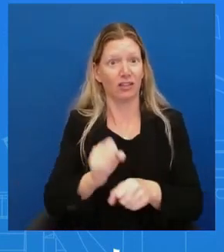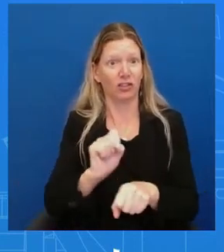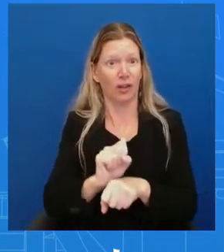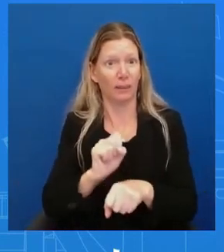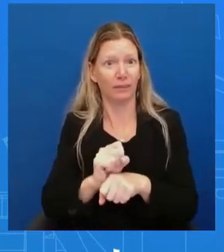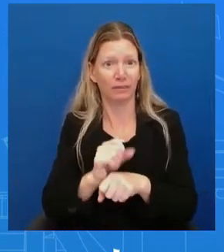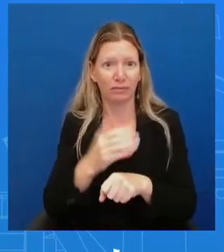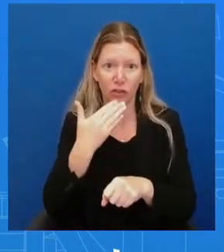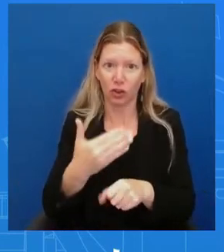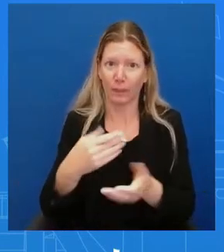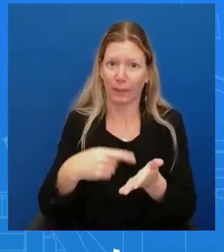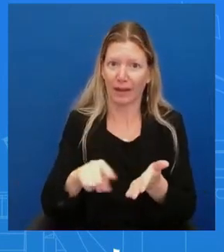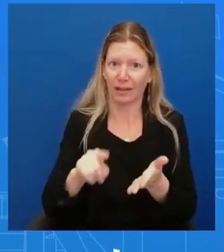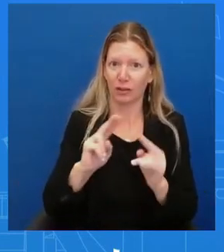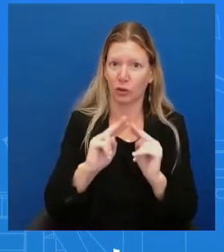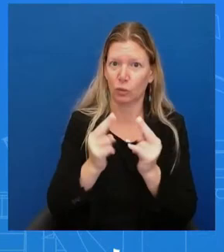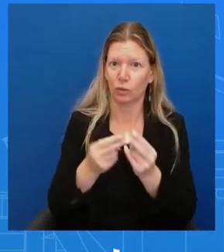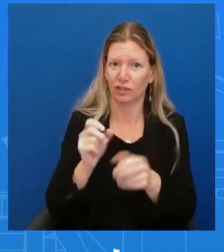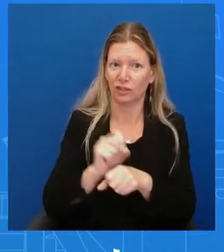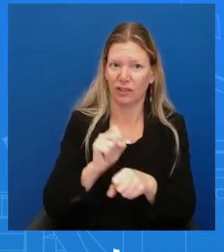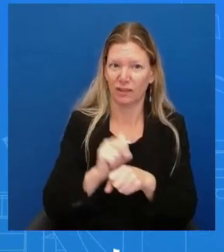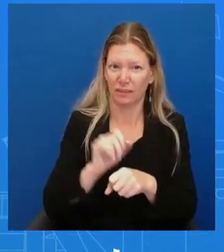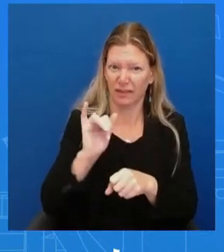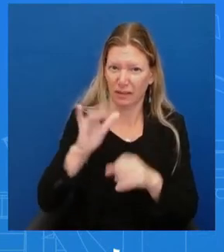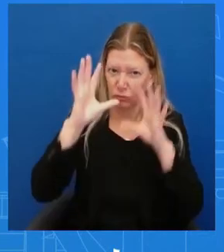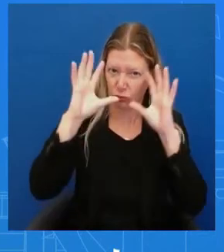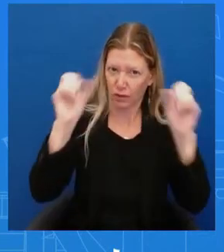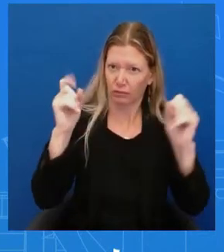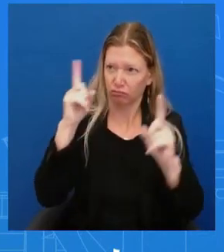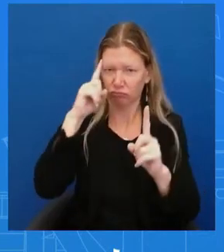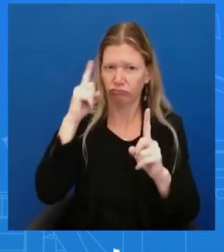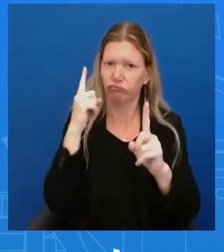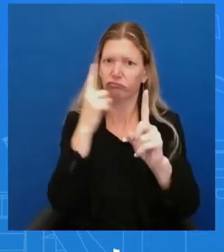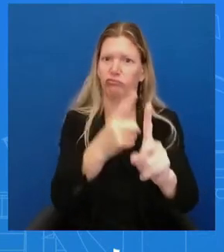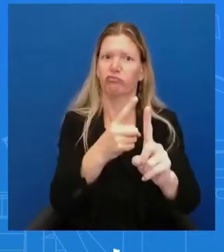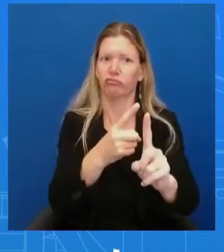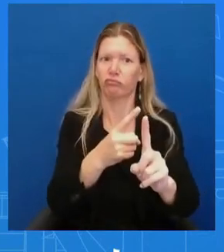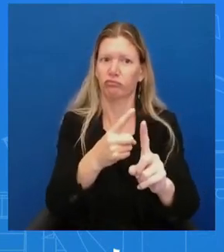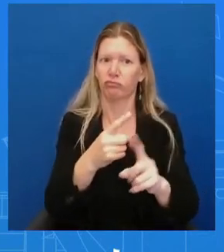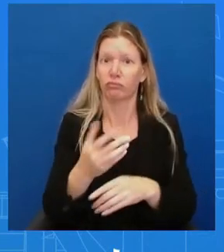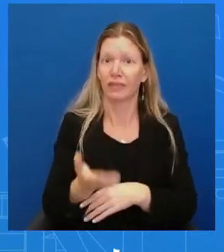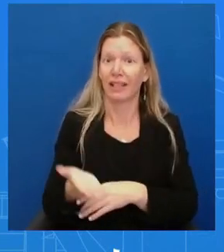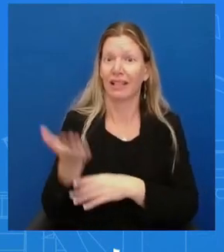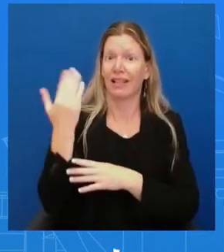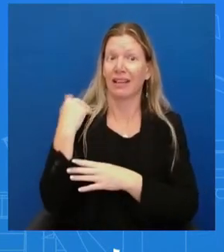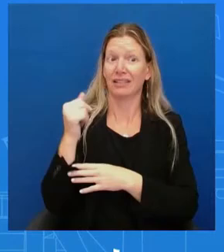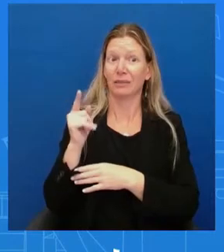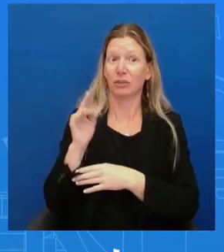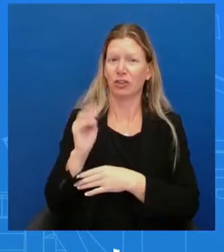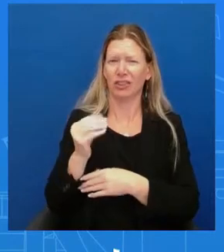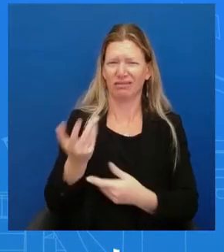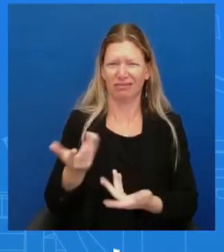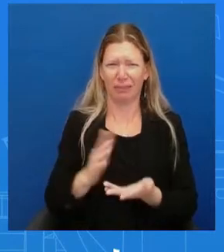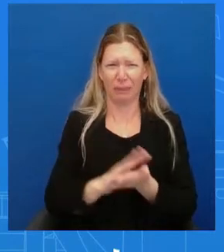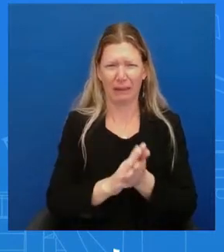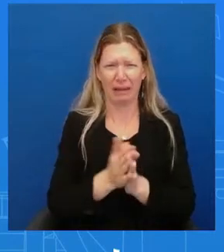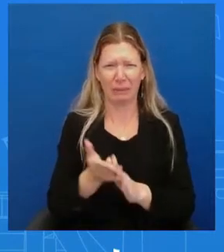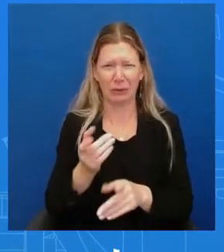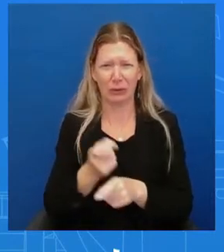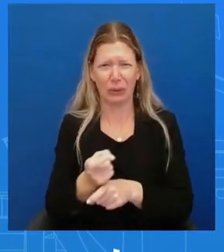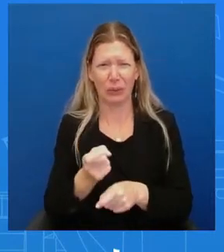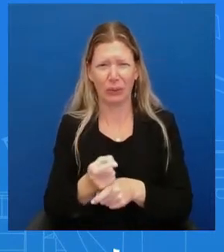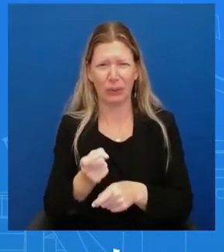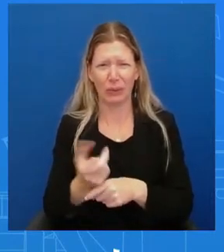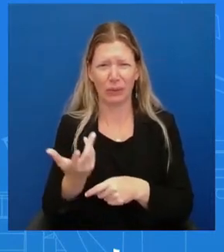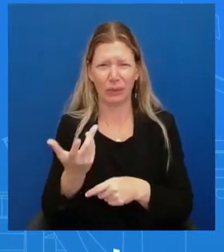was going to do. The last administration turned it into a joke. It was infrastructure week every week, and he did absolutely nothing. And so this